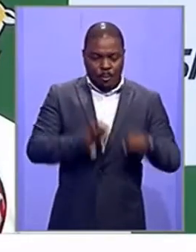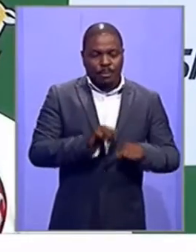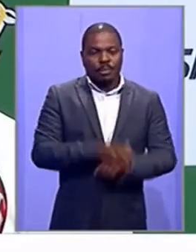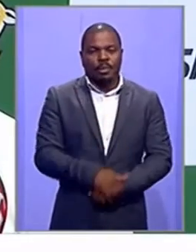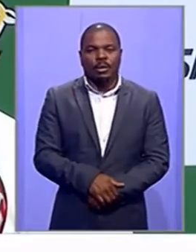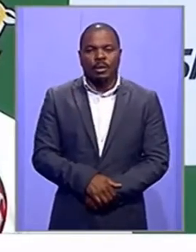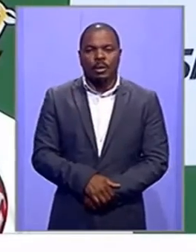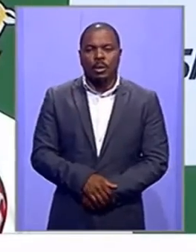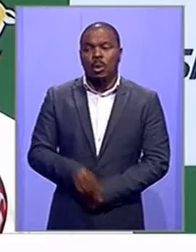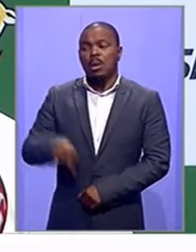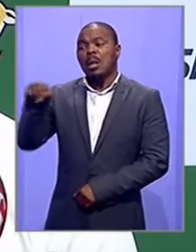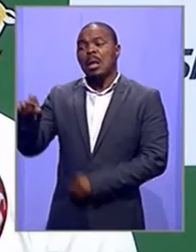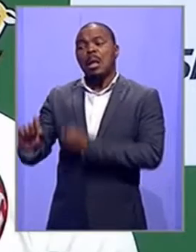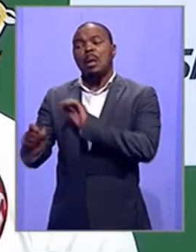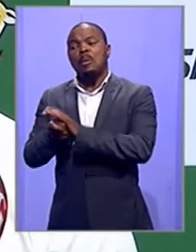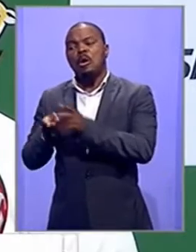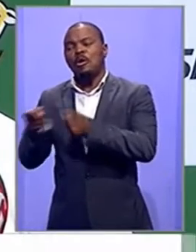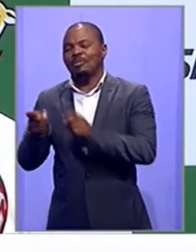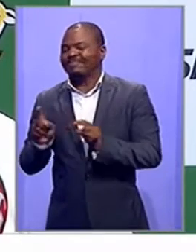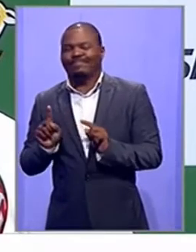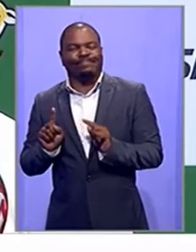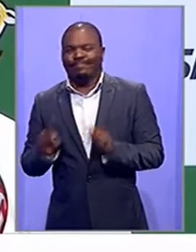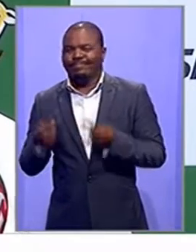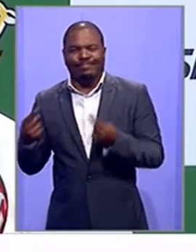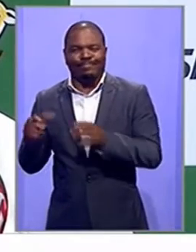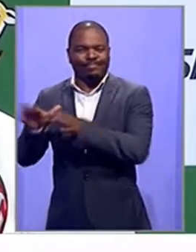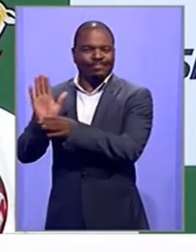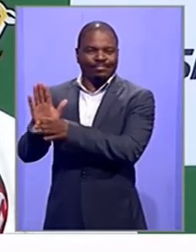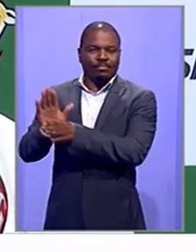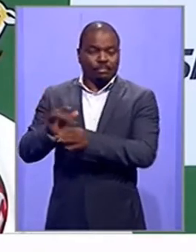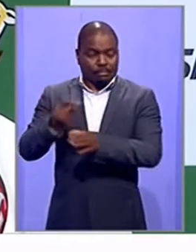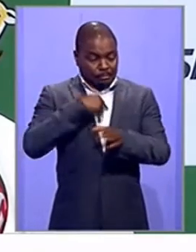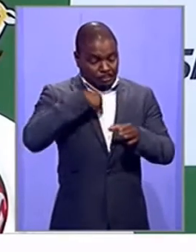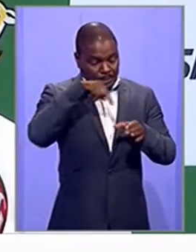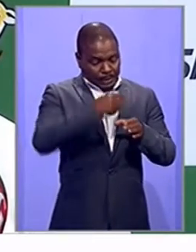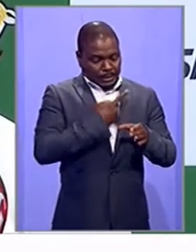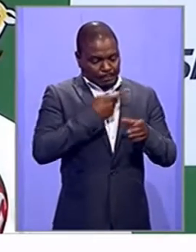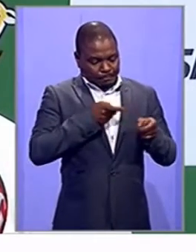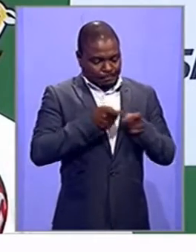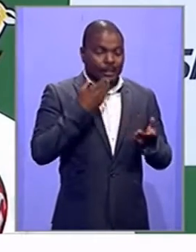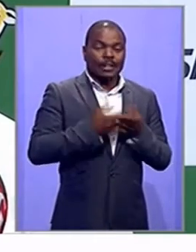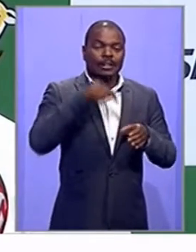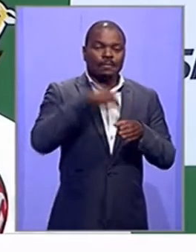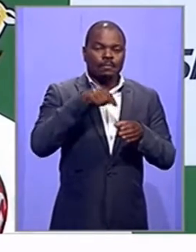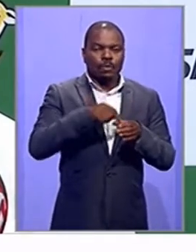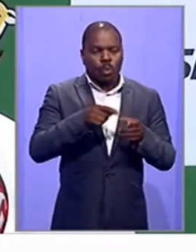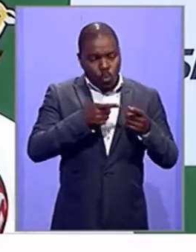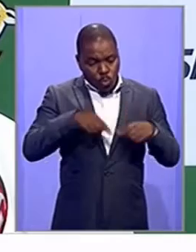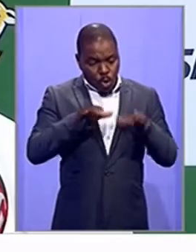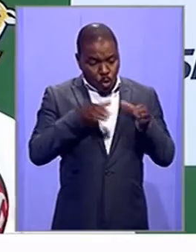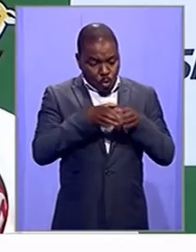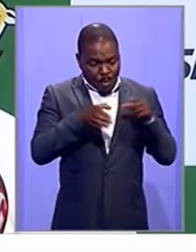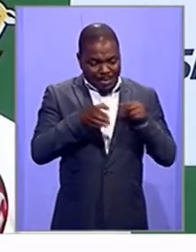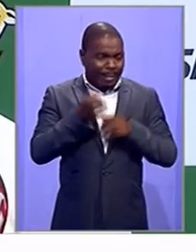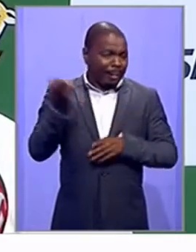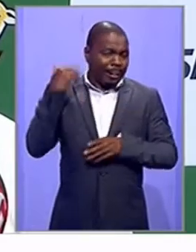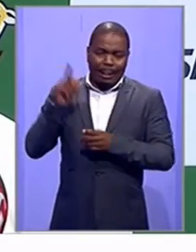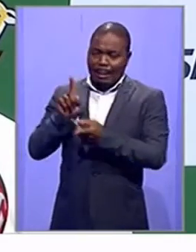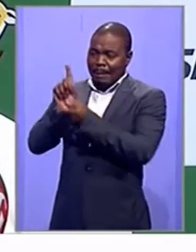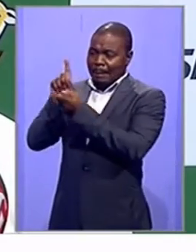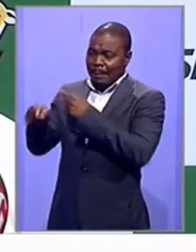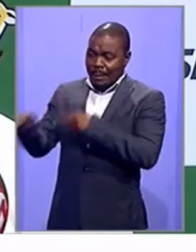control what's happening in the All Black camp. All what we can control is what we can do. And we as this group, we've never beaten